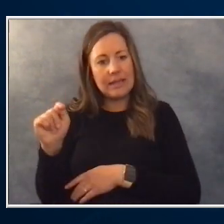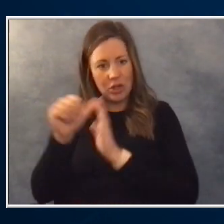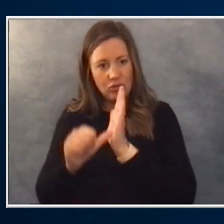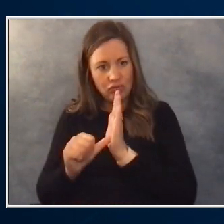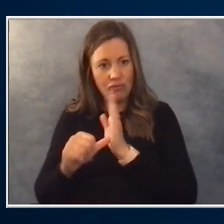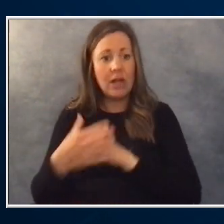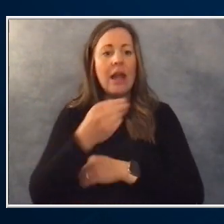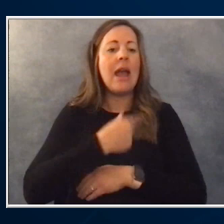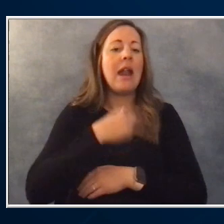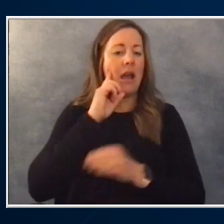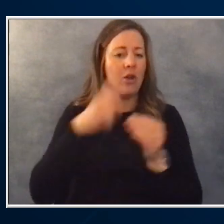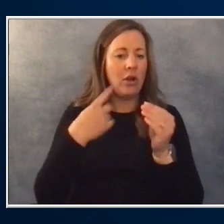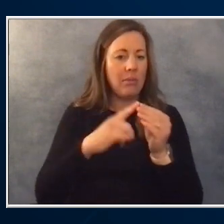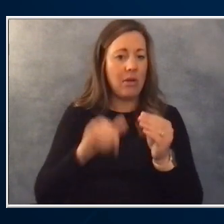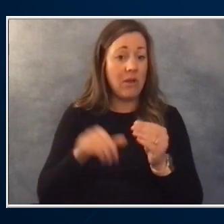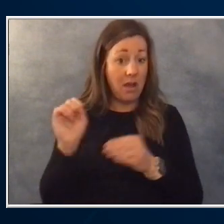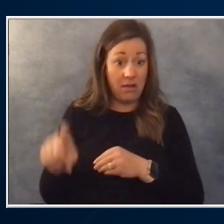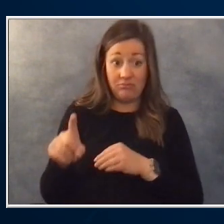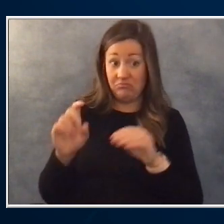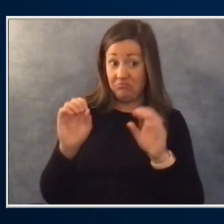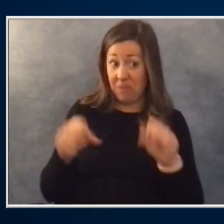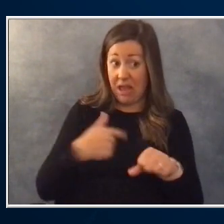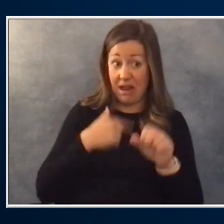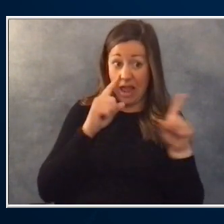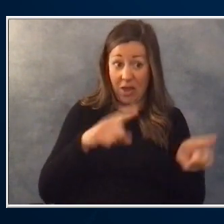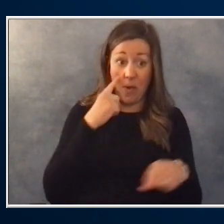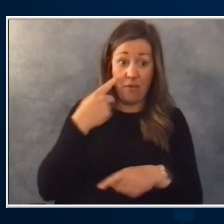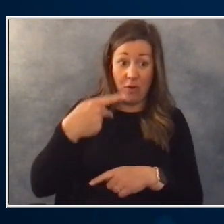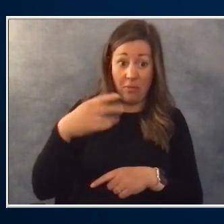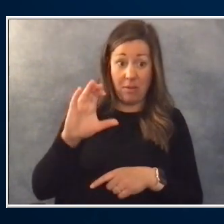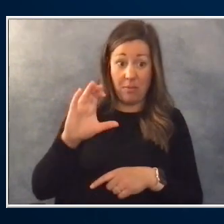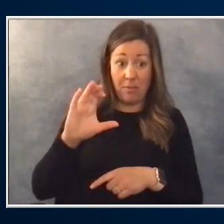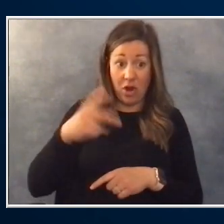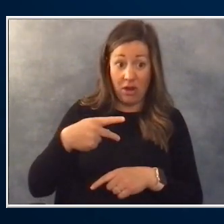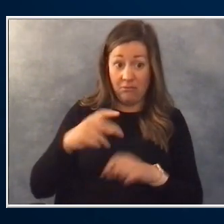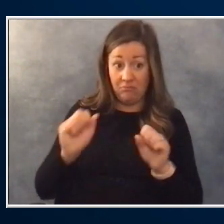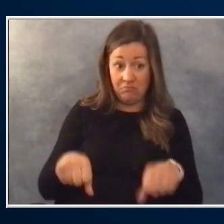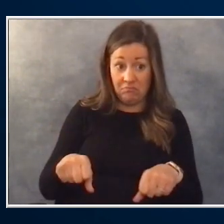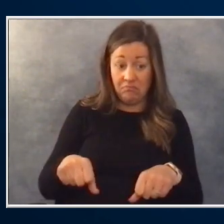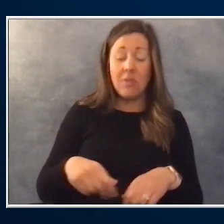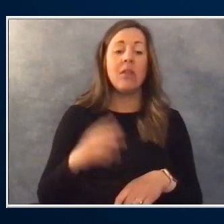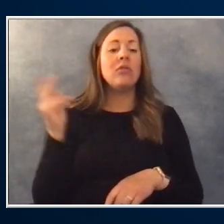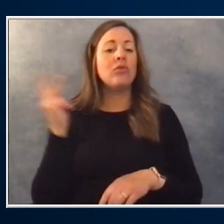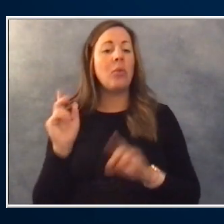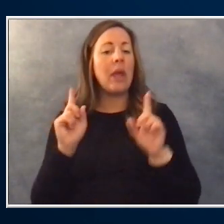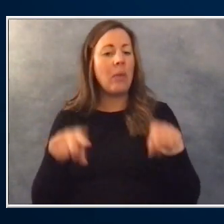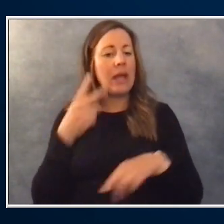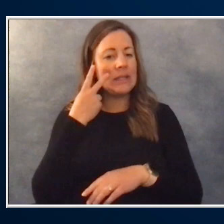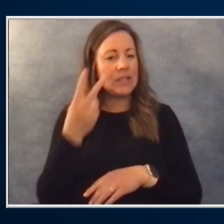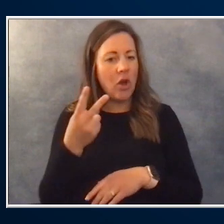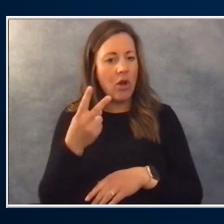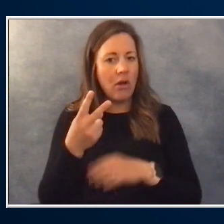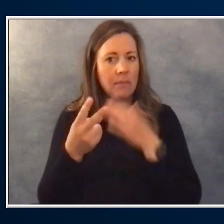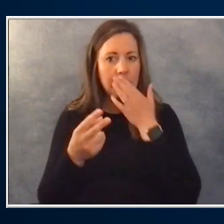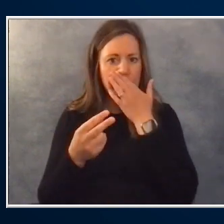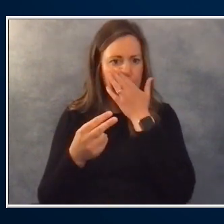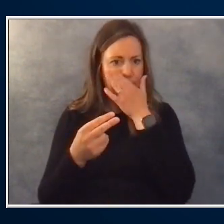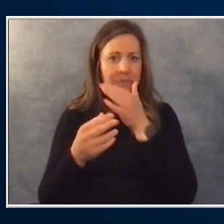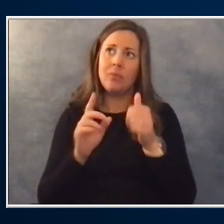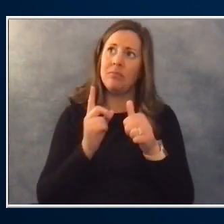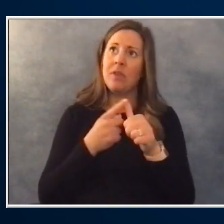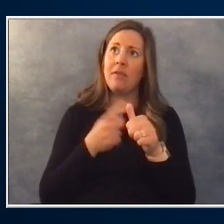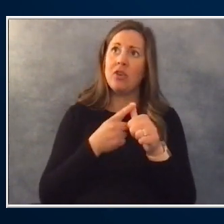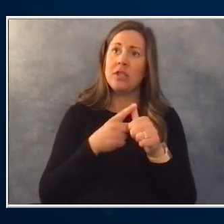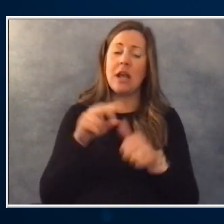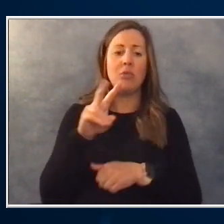asked him if I could go do primary care, and so we went and saw, the first time is 2004, and